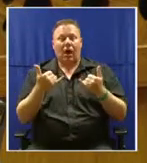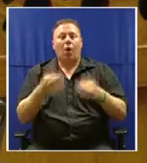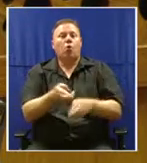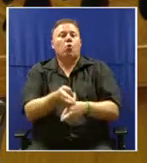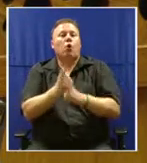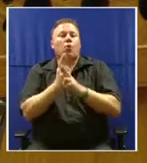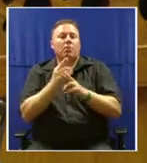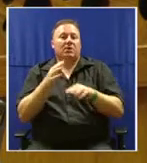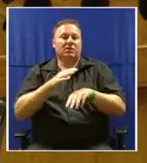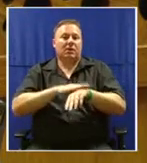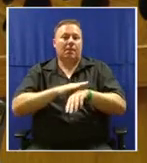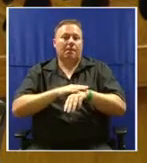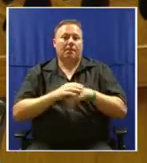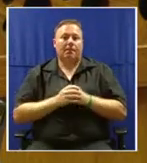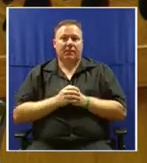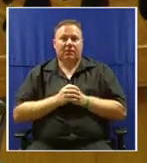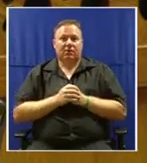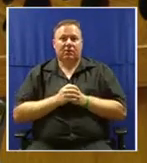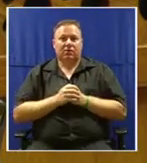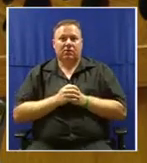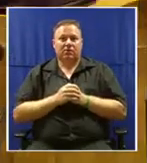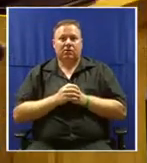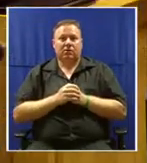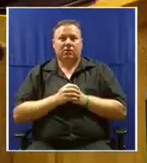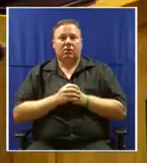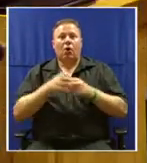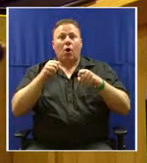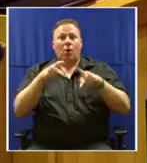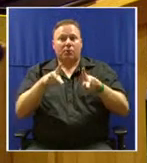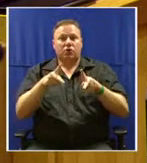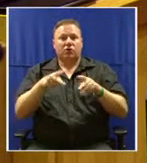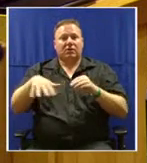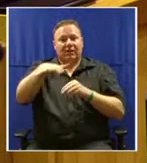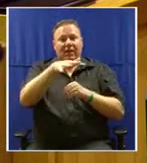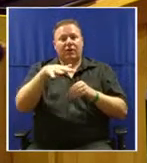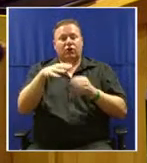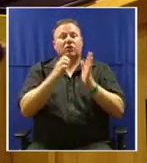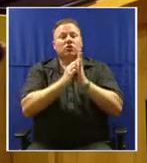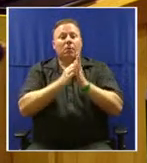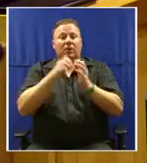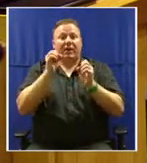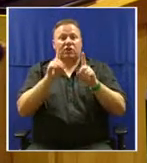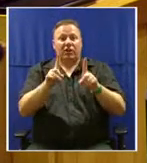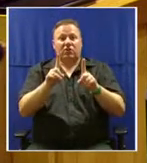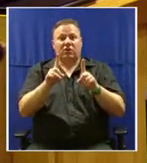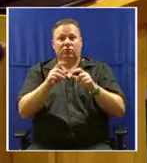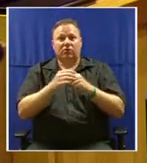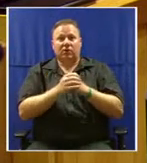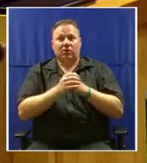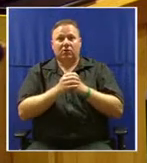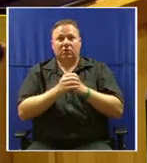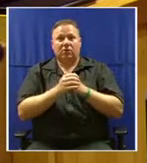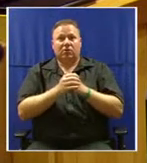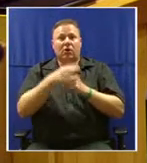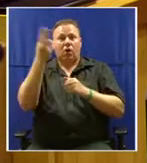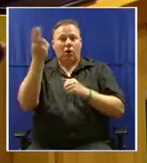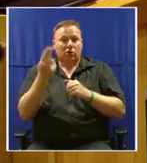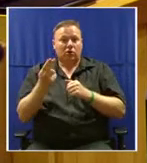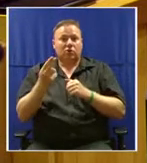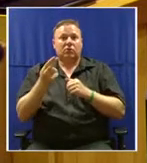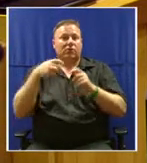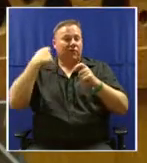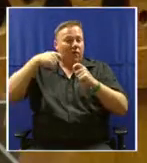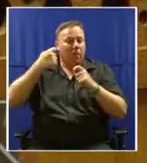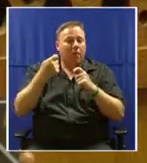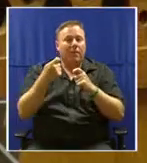process. These opportunities are in areas like education, the arts,